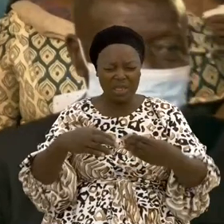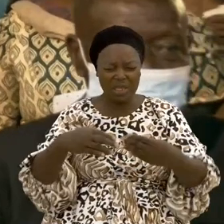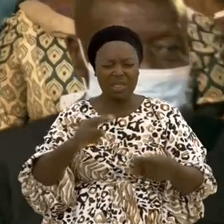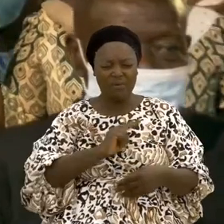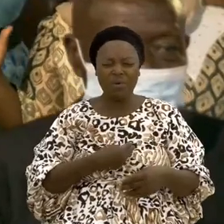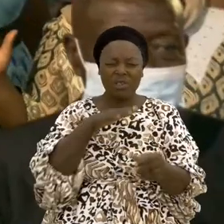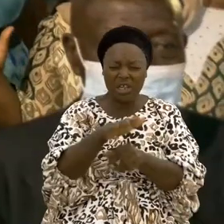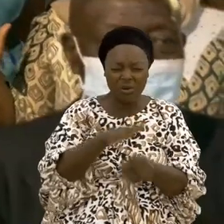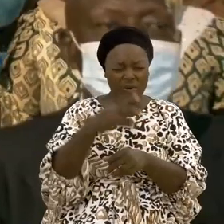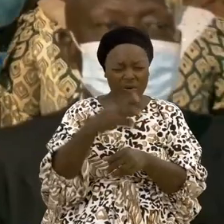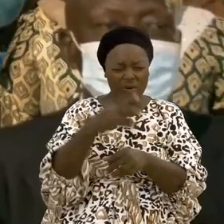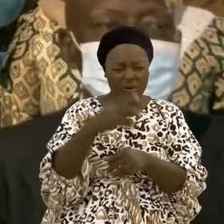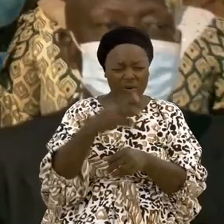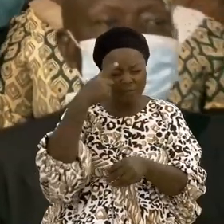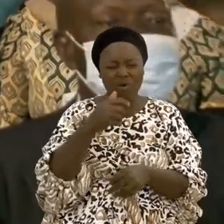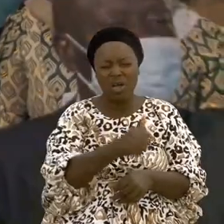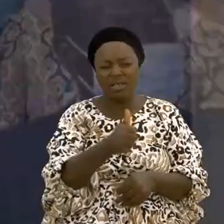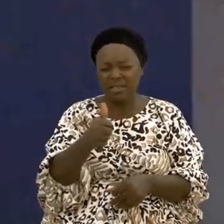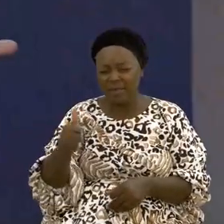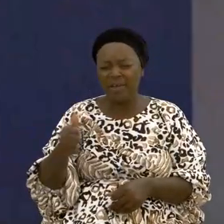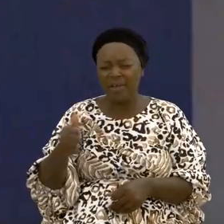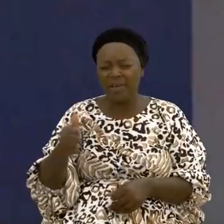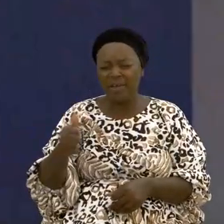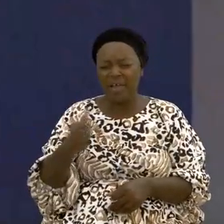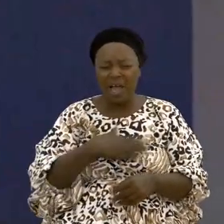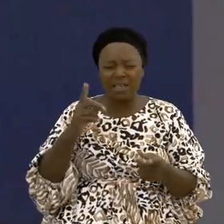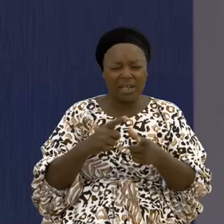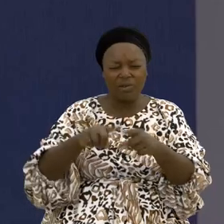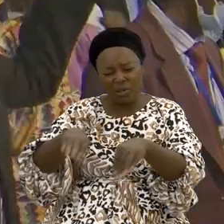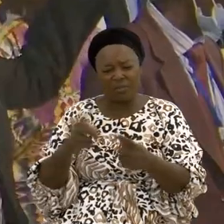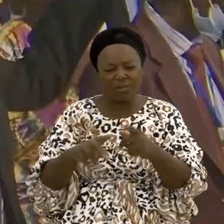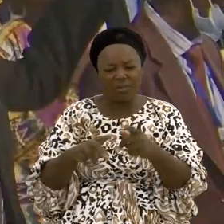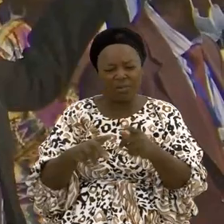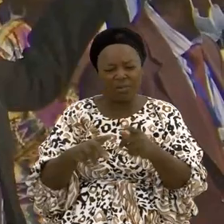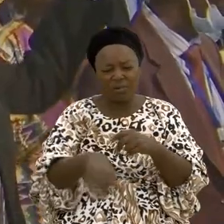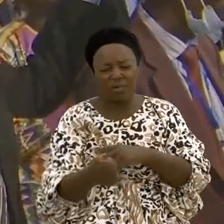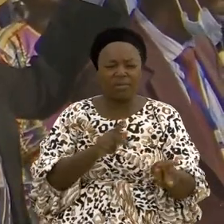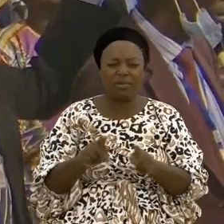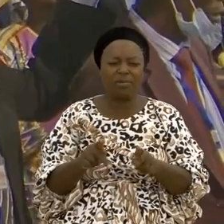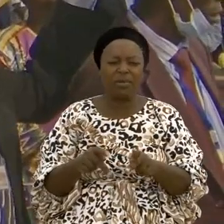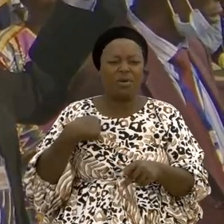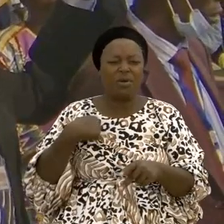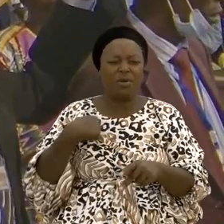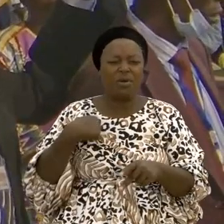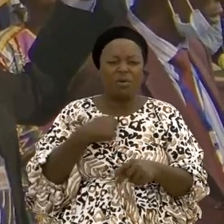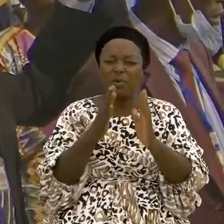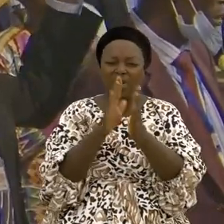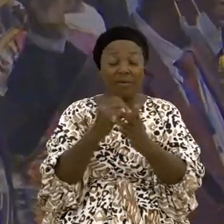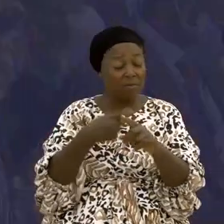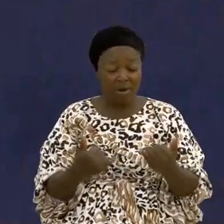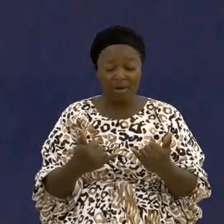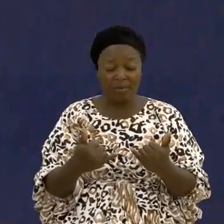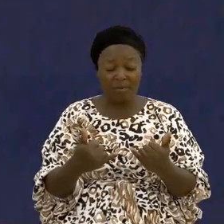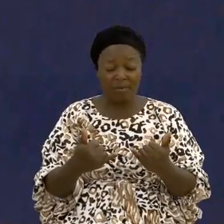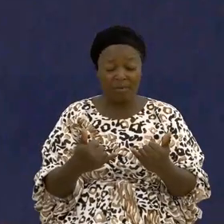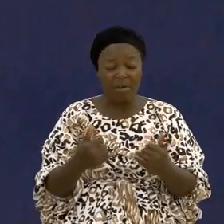enough for ourselves and then to reach out to other people. We pray that henceforth,